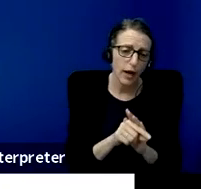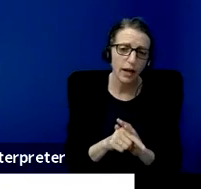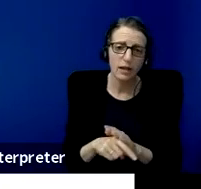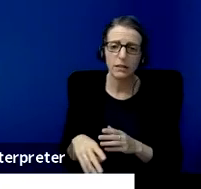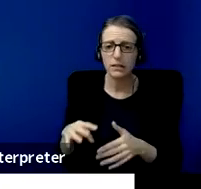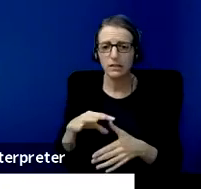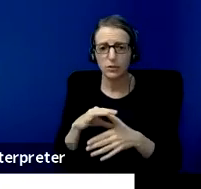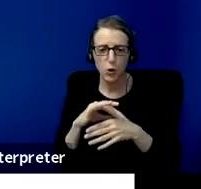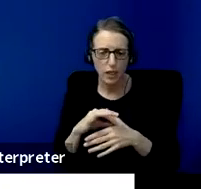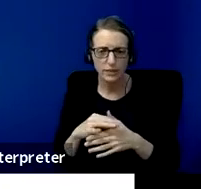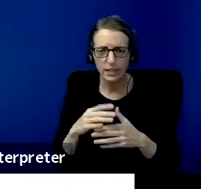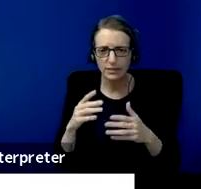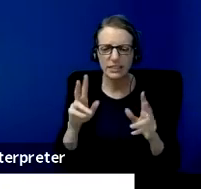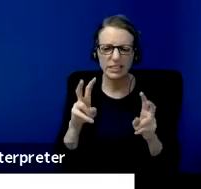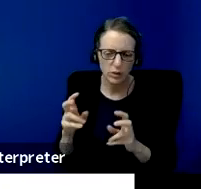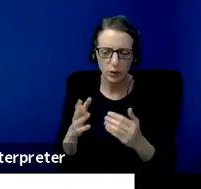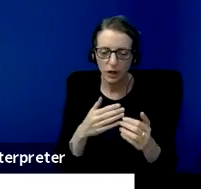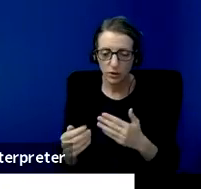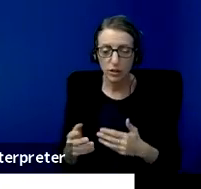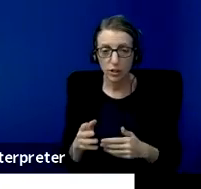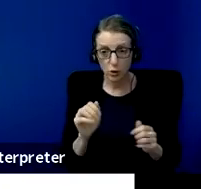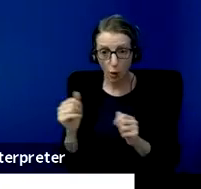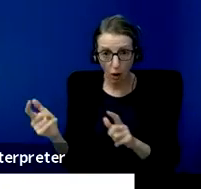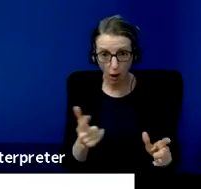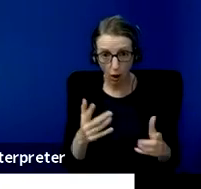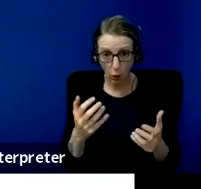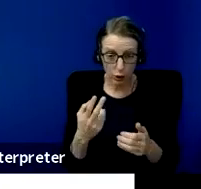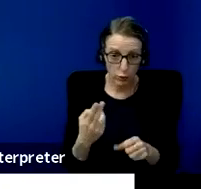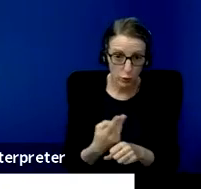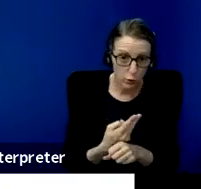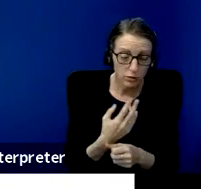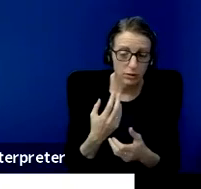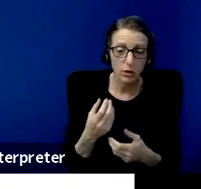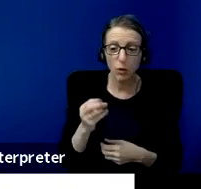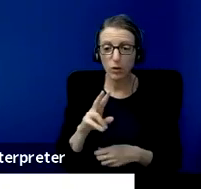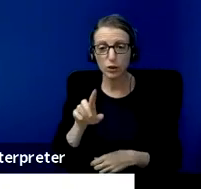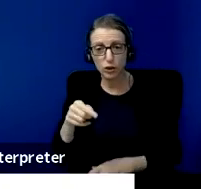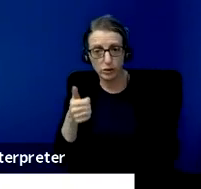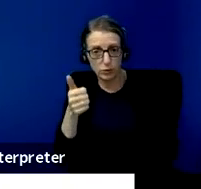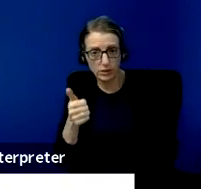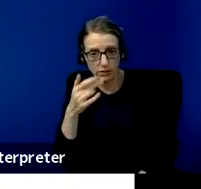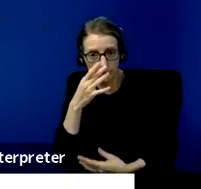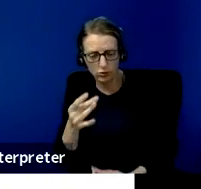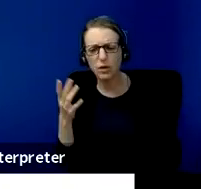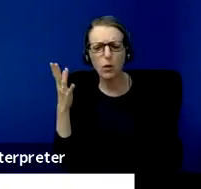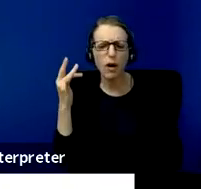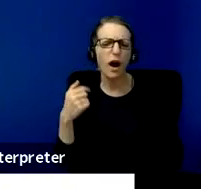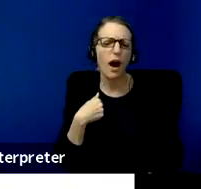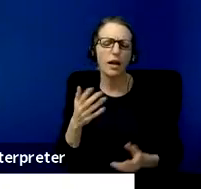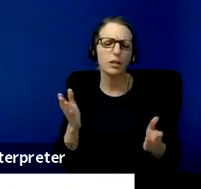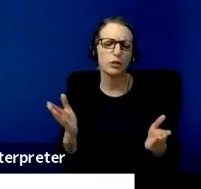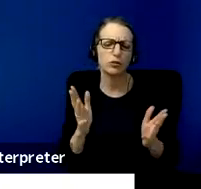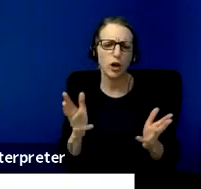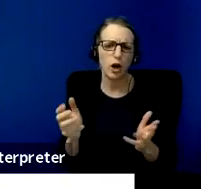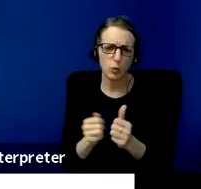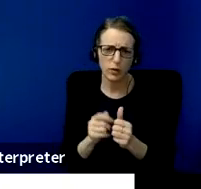areas. Are these something that you all want to use, or is this just something you're interested in? And the reason I say talk with them is because we